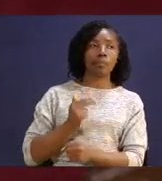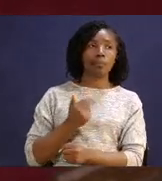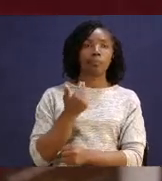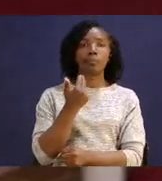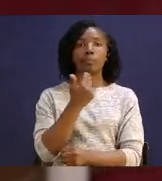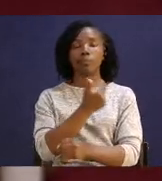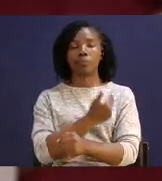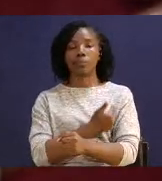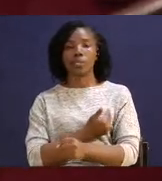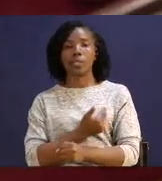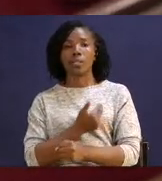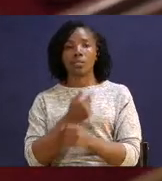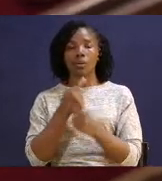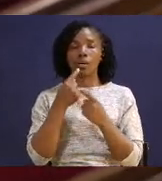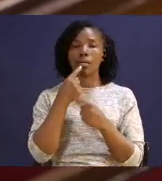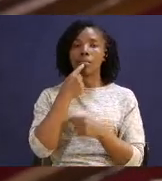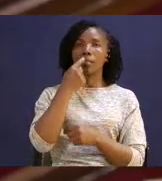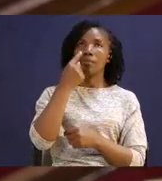asante,